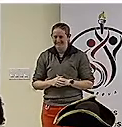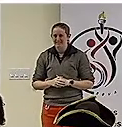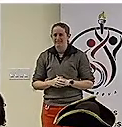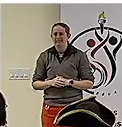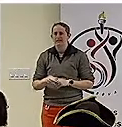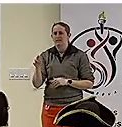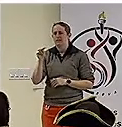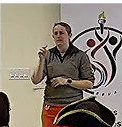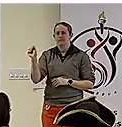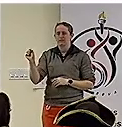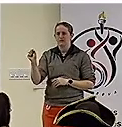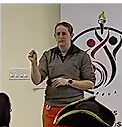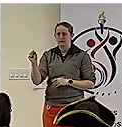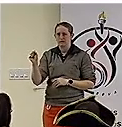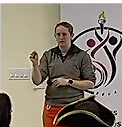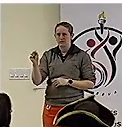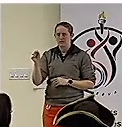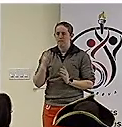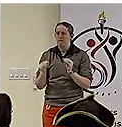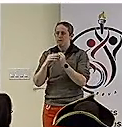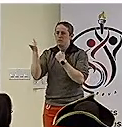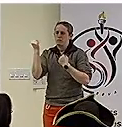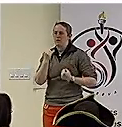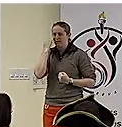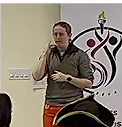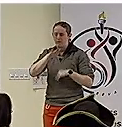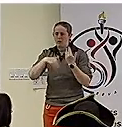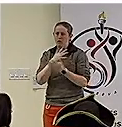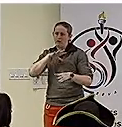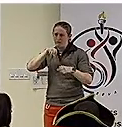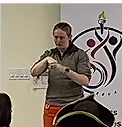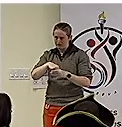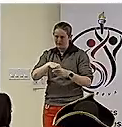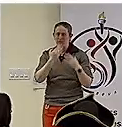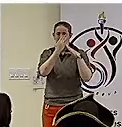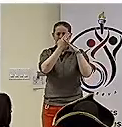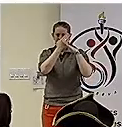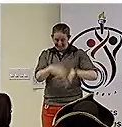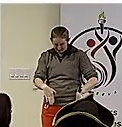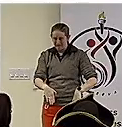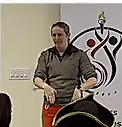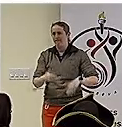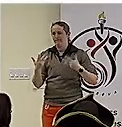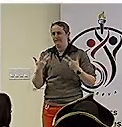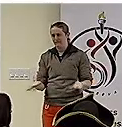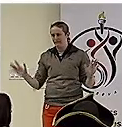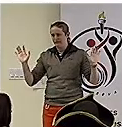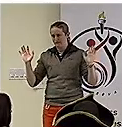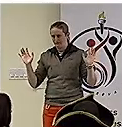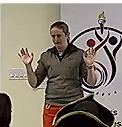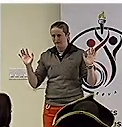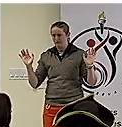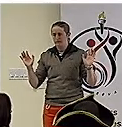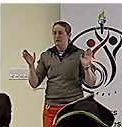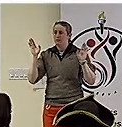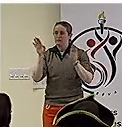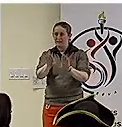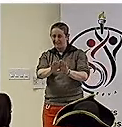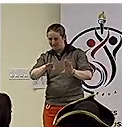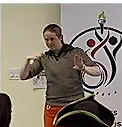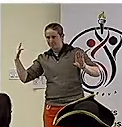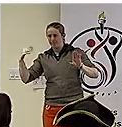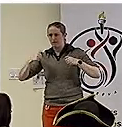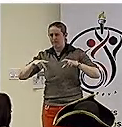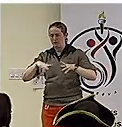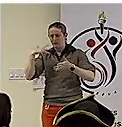Nova Scotia is strongest when everyone is included, when barriers are removed, when doors are open, and when people